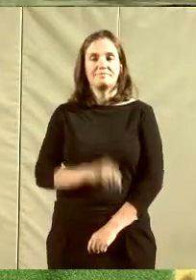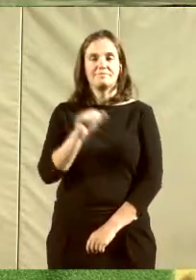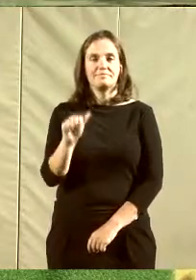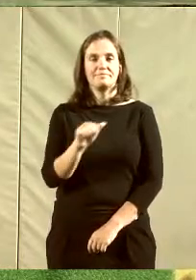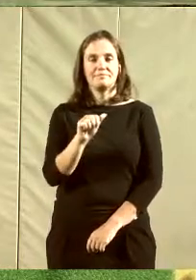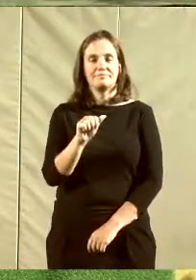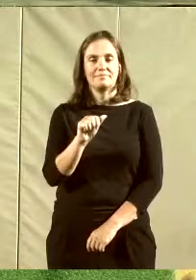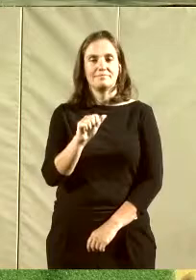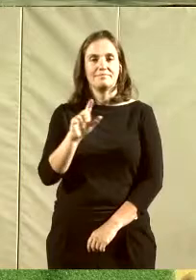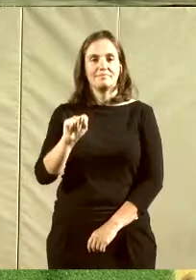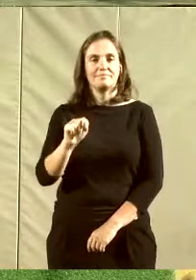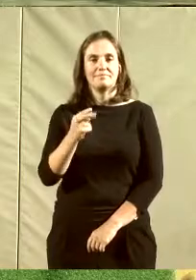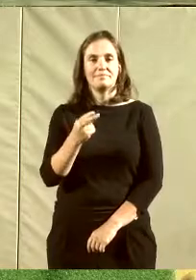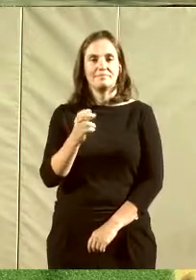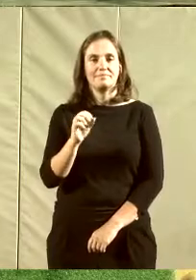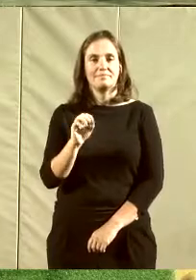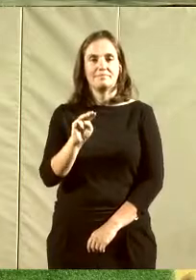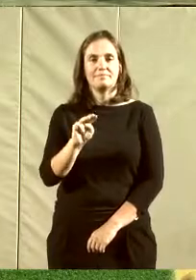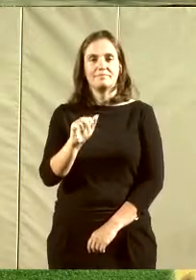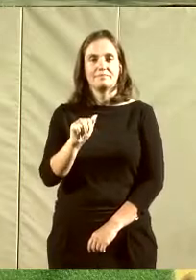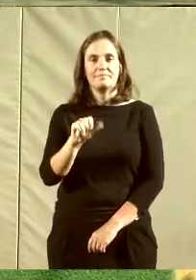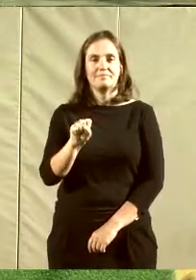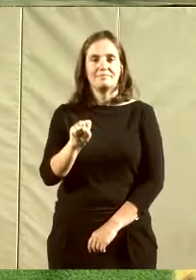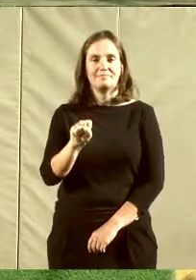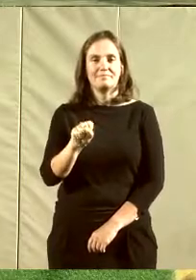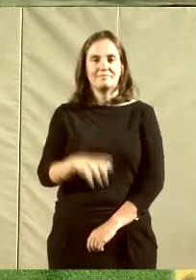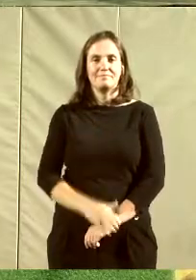Alexander Eric Thomas.